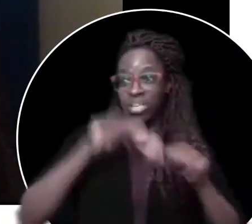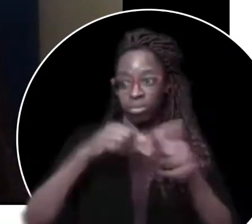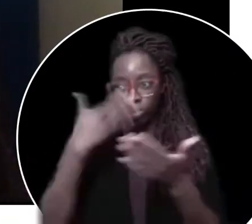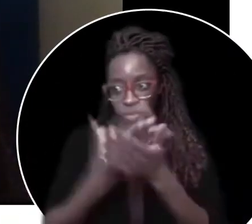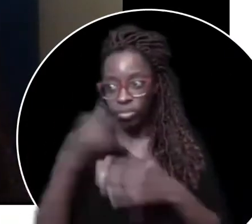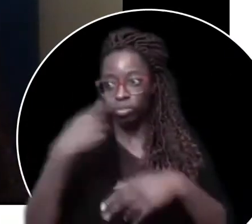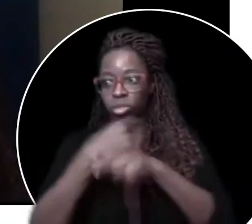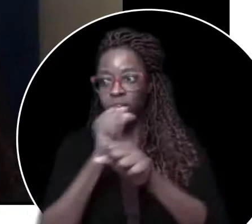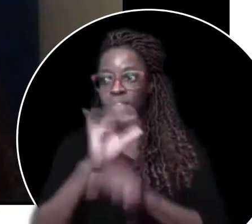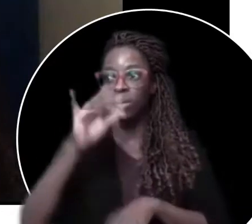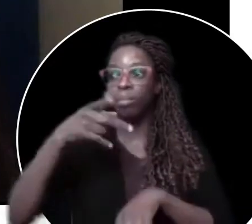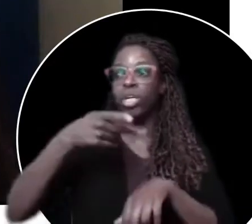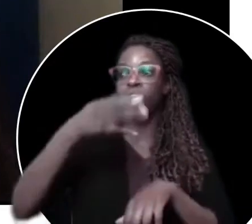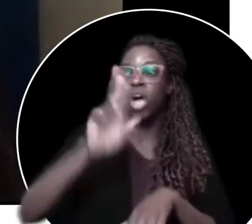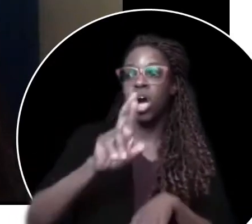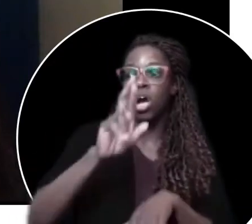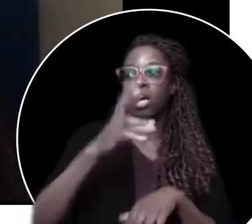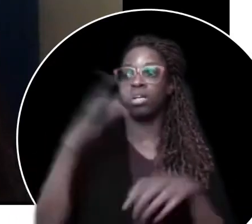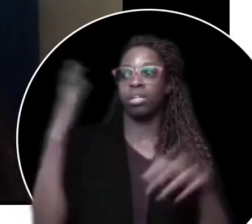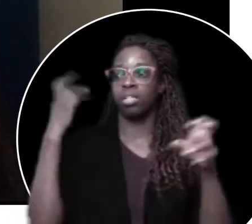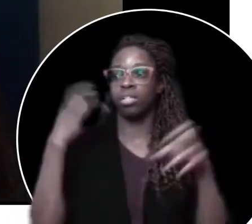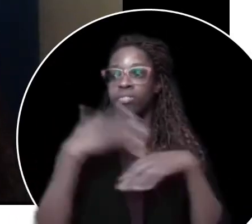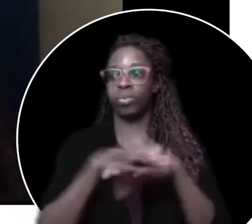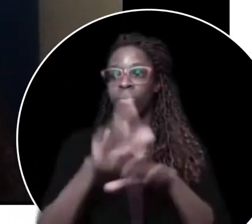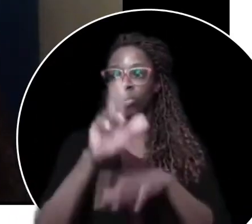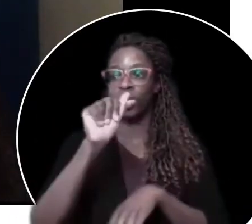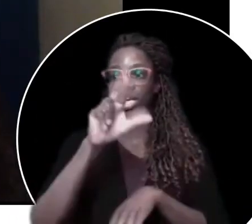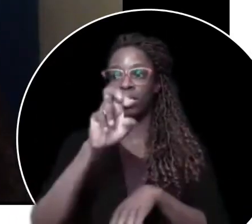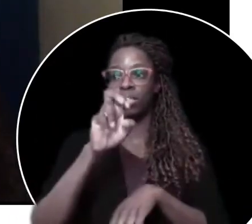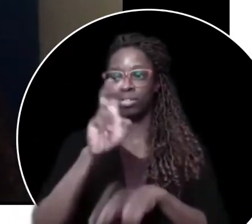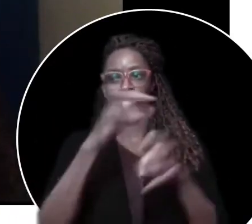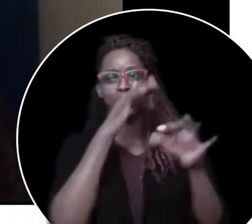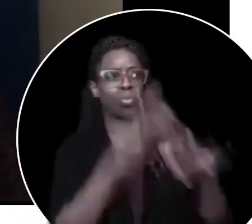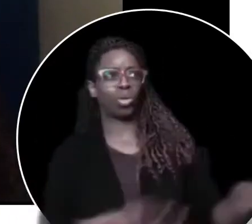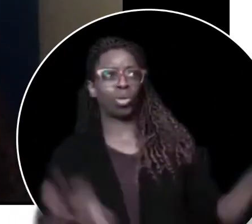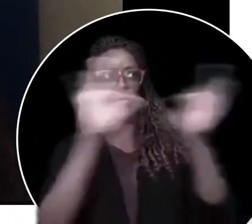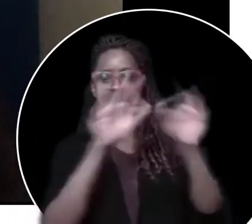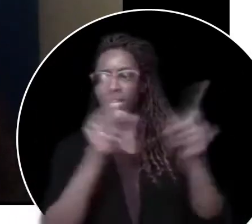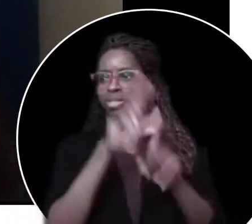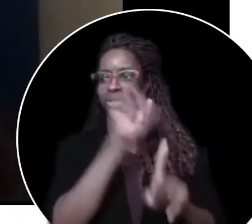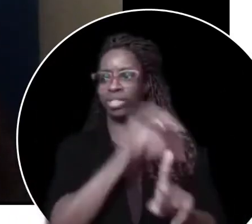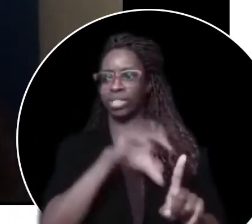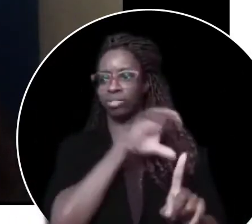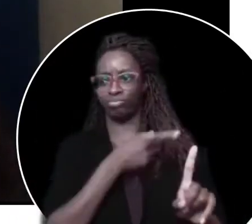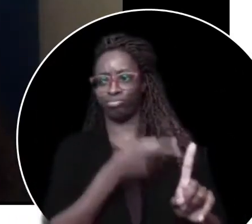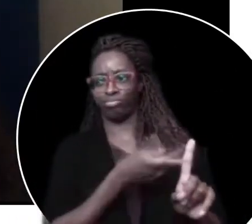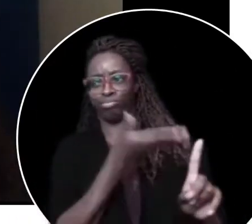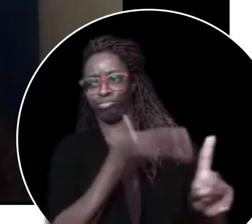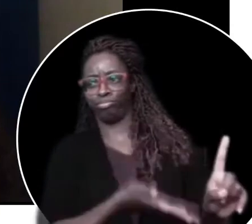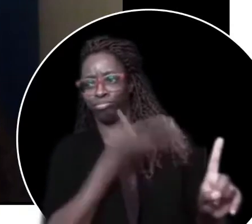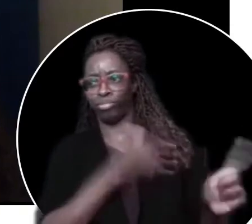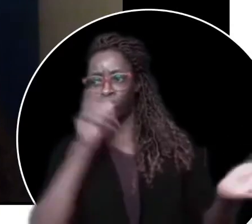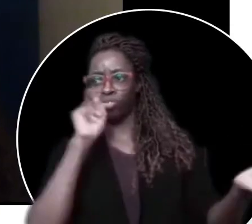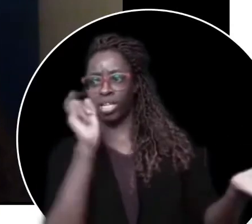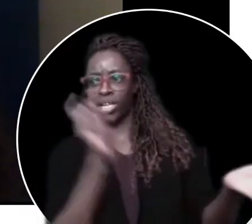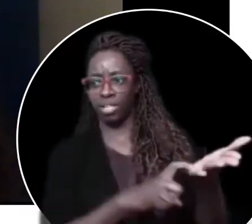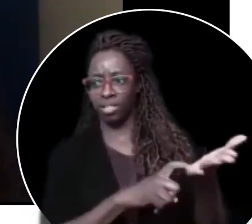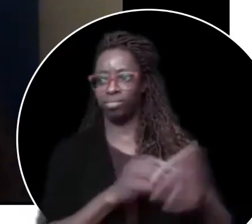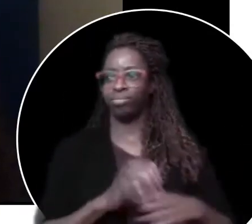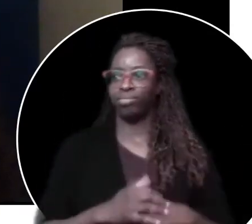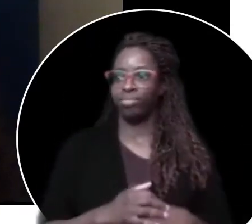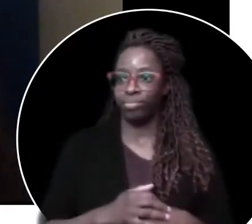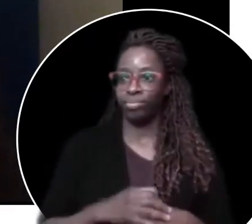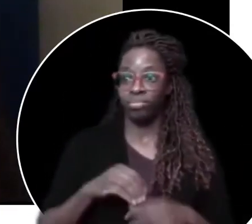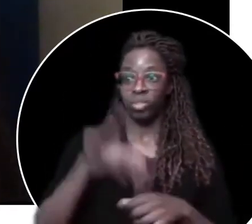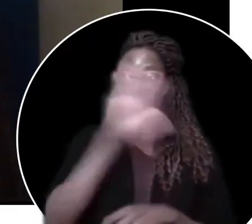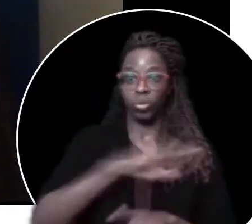early 20th century. And it is in the university, particularly in the elite private institutions, where most of our world leaders,